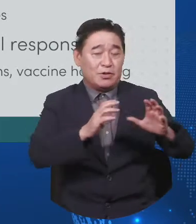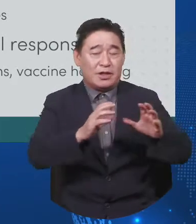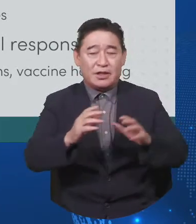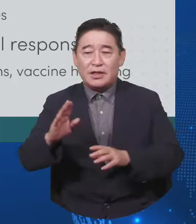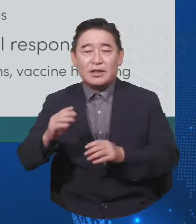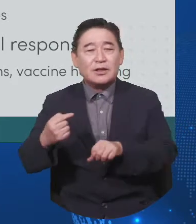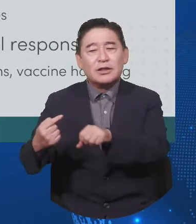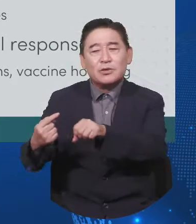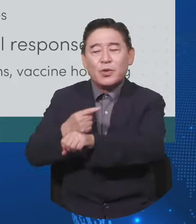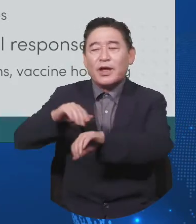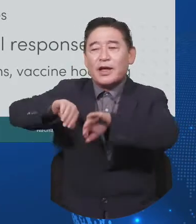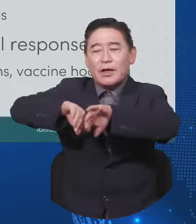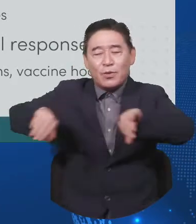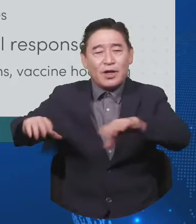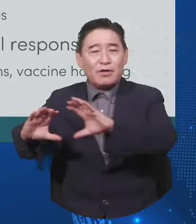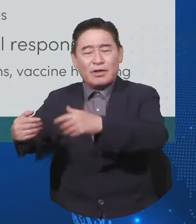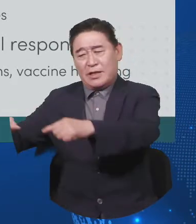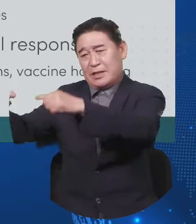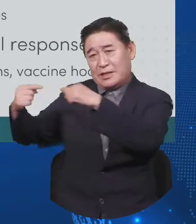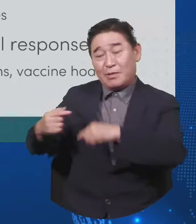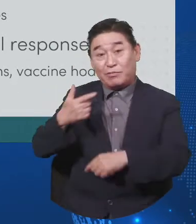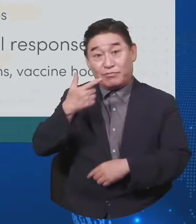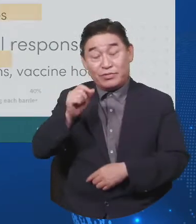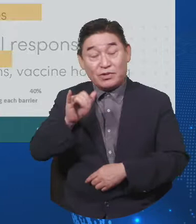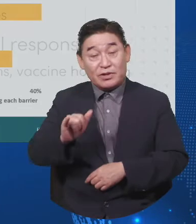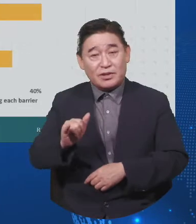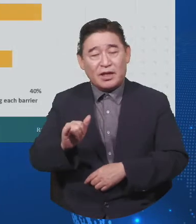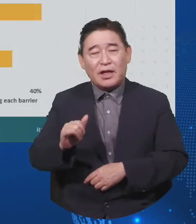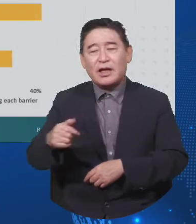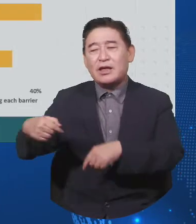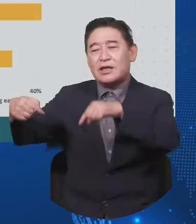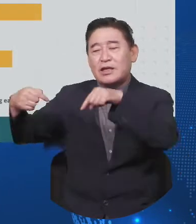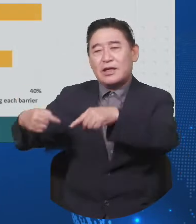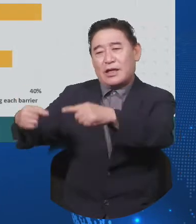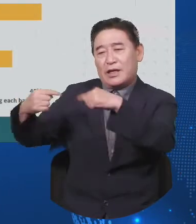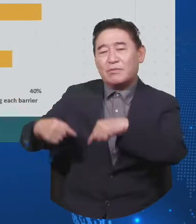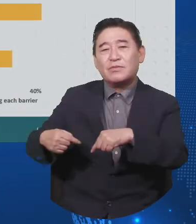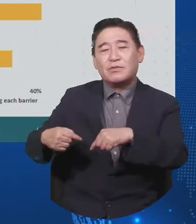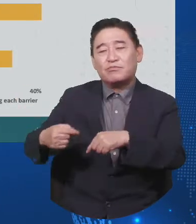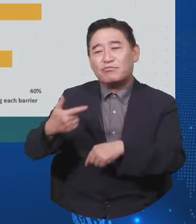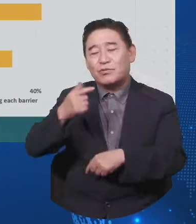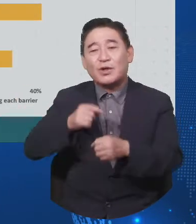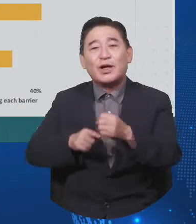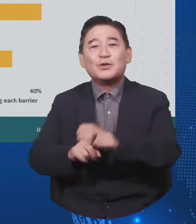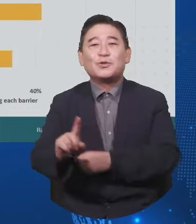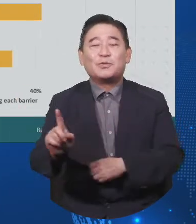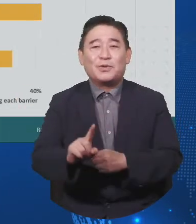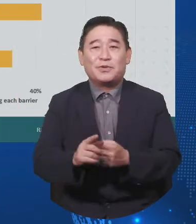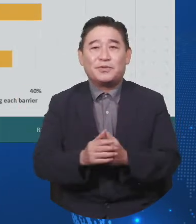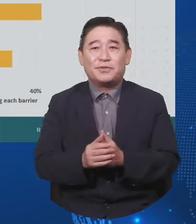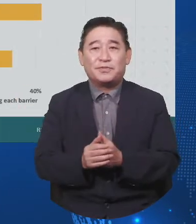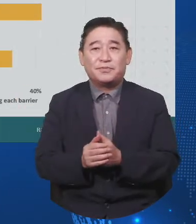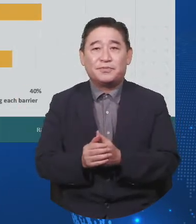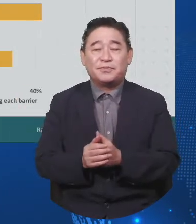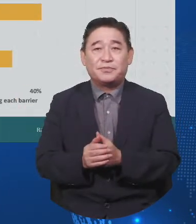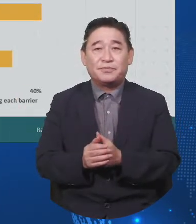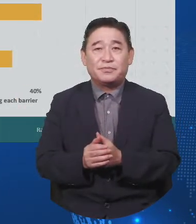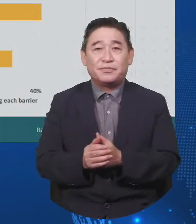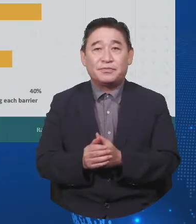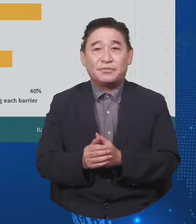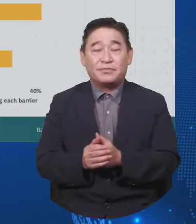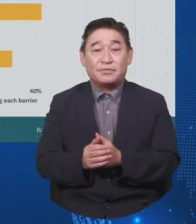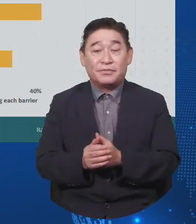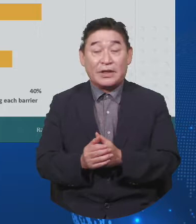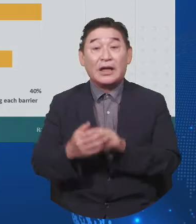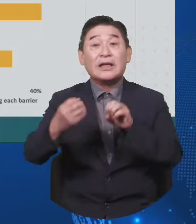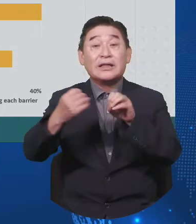barriers to deeper cooperation? So we hope to explore this question much more deeply in